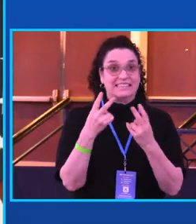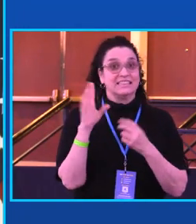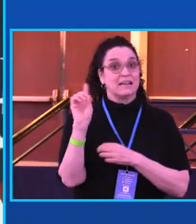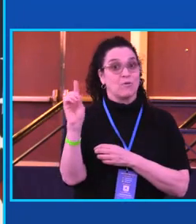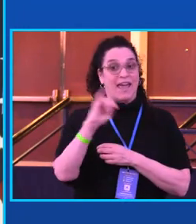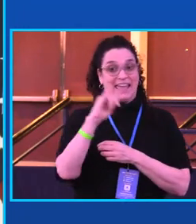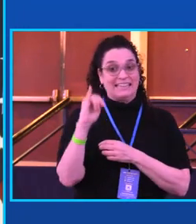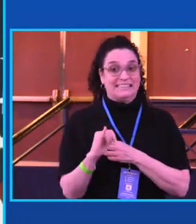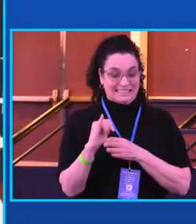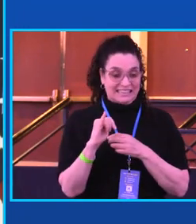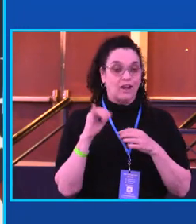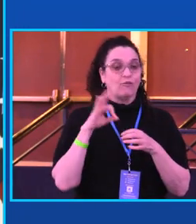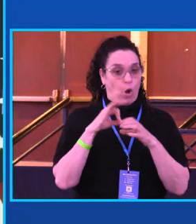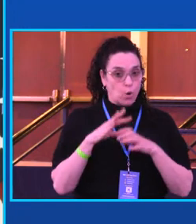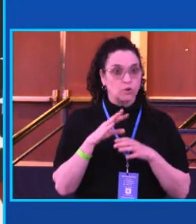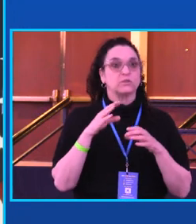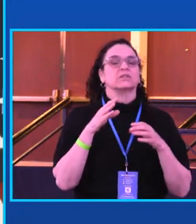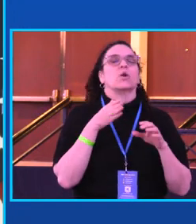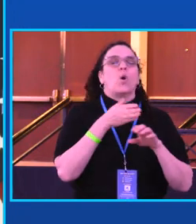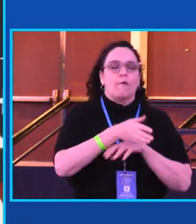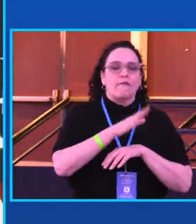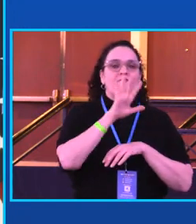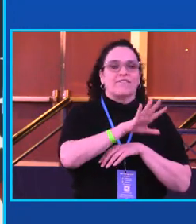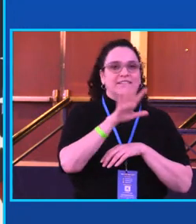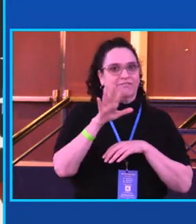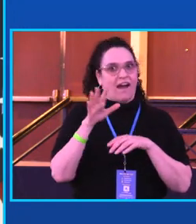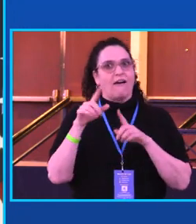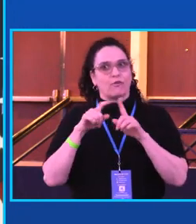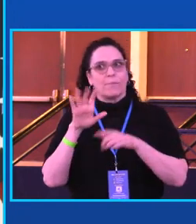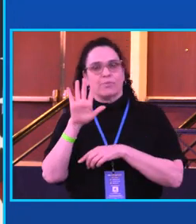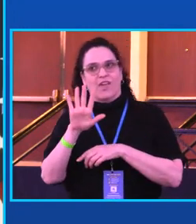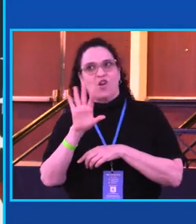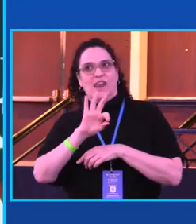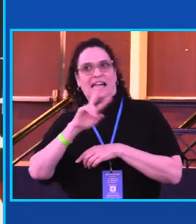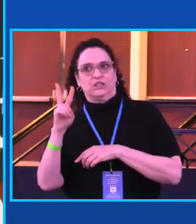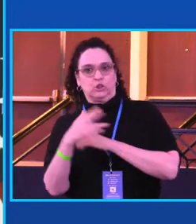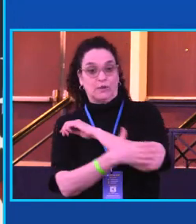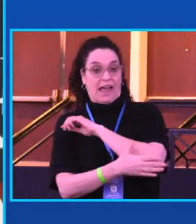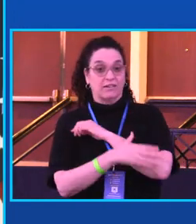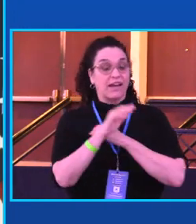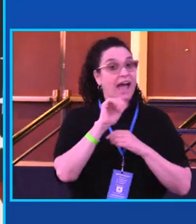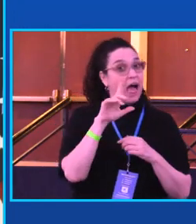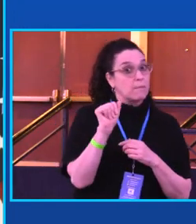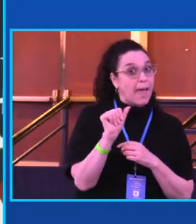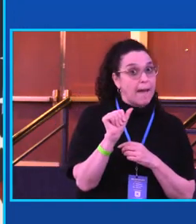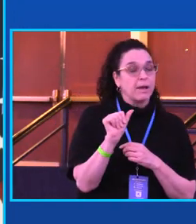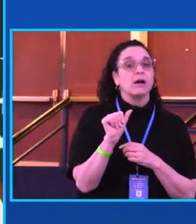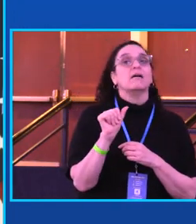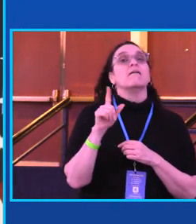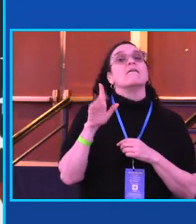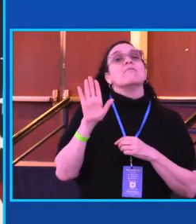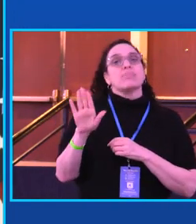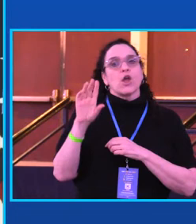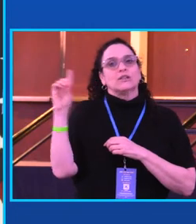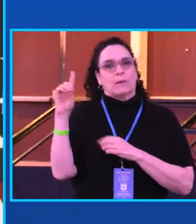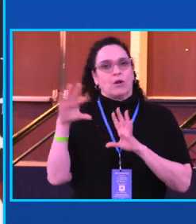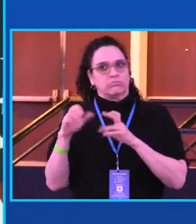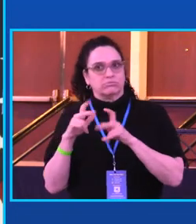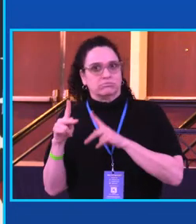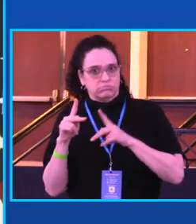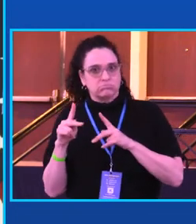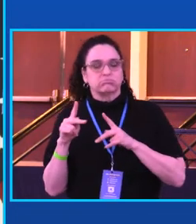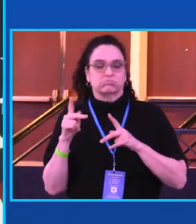over 55 of their 92 counties. And in Alabama, the Alabama Democratic Party has launched a deep canvassing